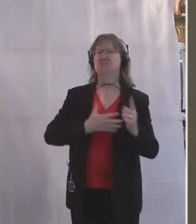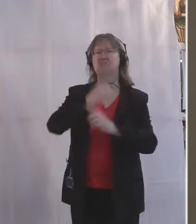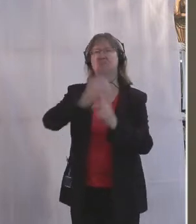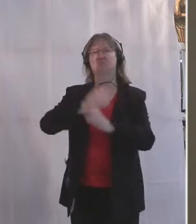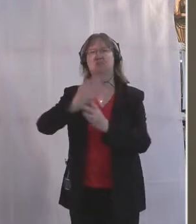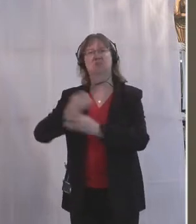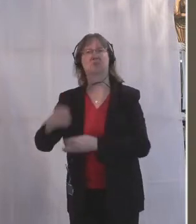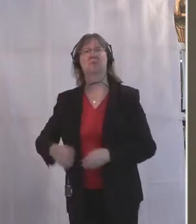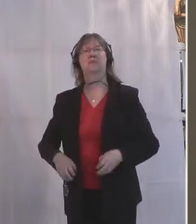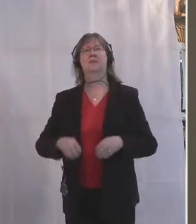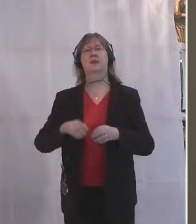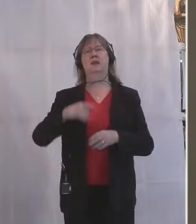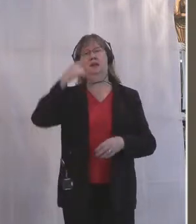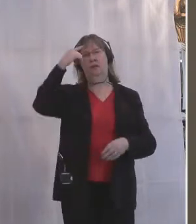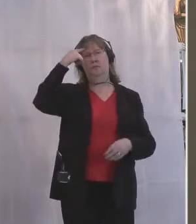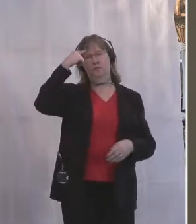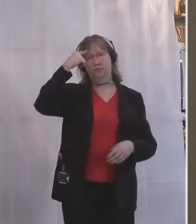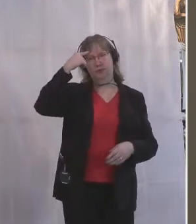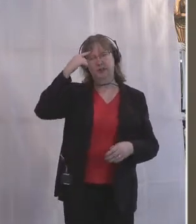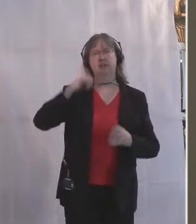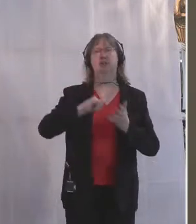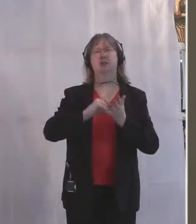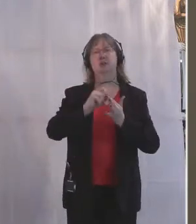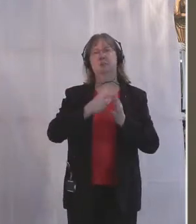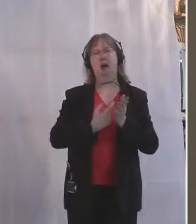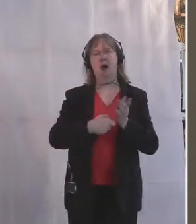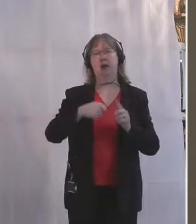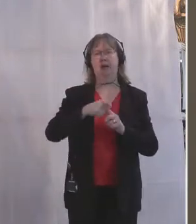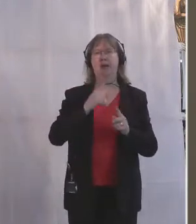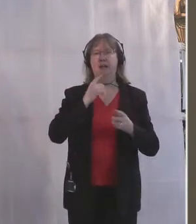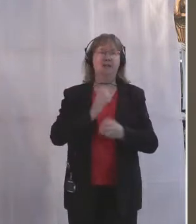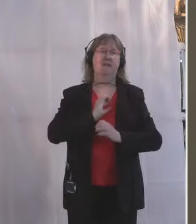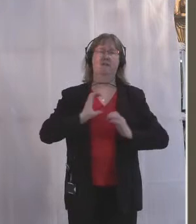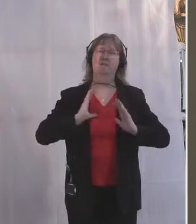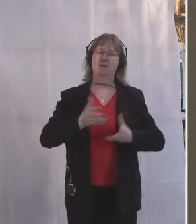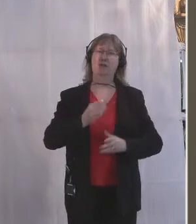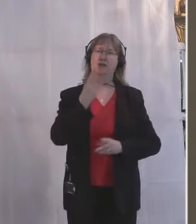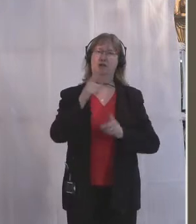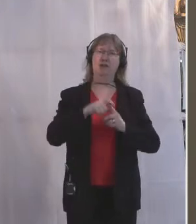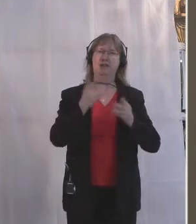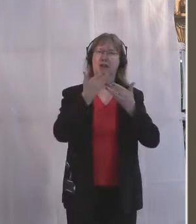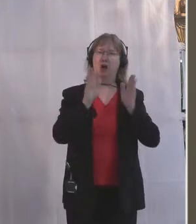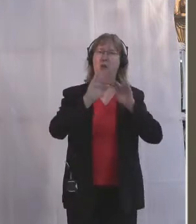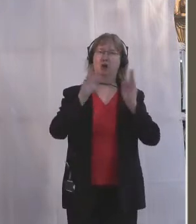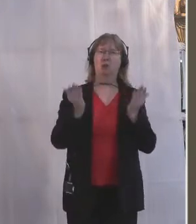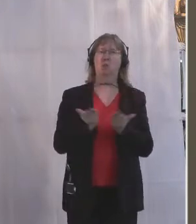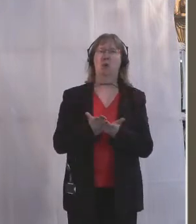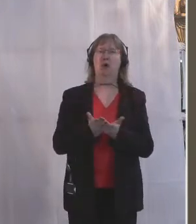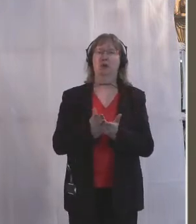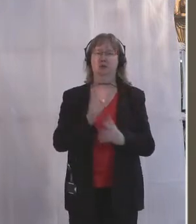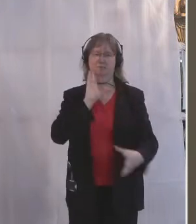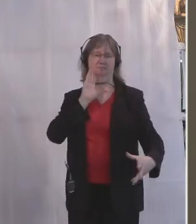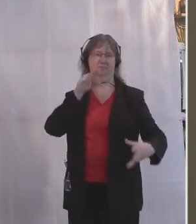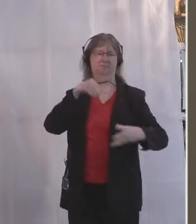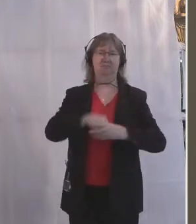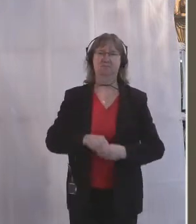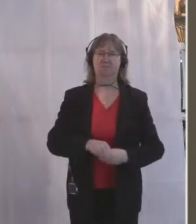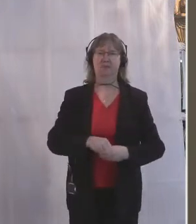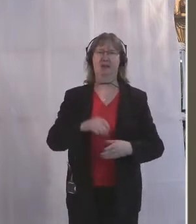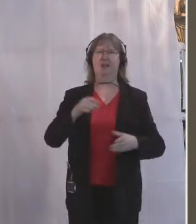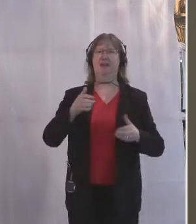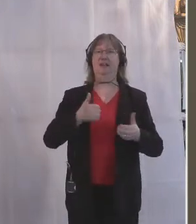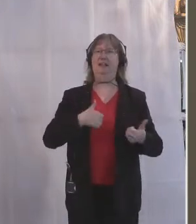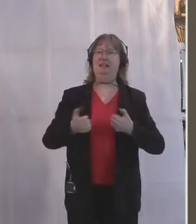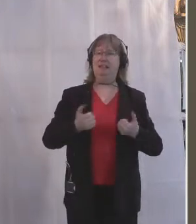BrainSpark is building an eduverse of free, culturally inclusive, 3D, open world, immersive educational games fully aligned